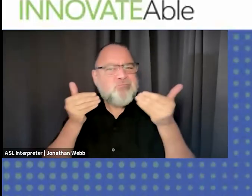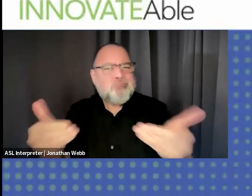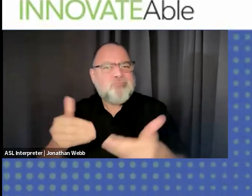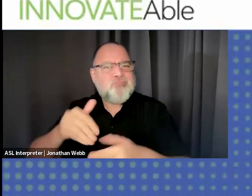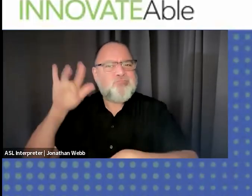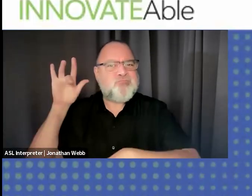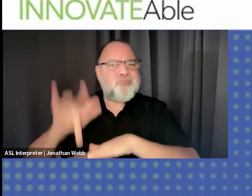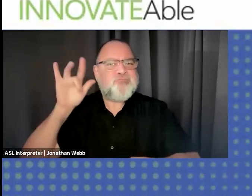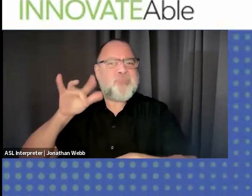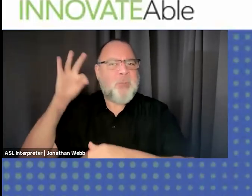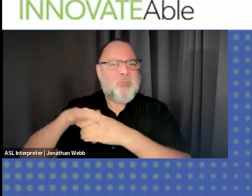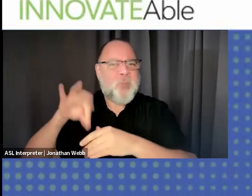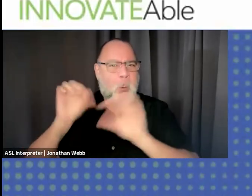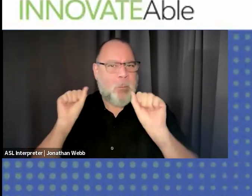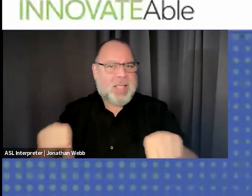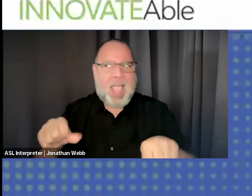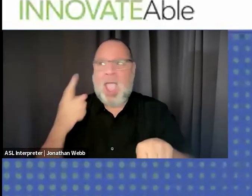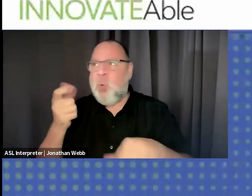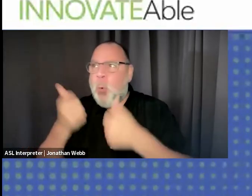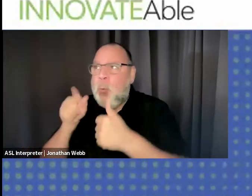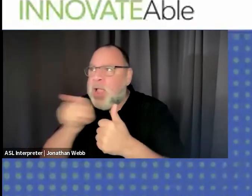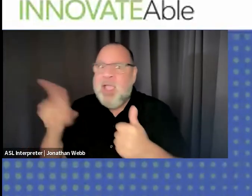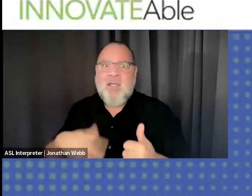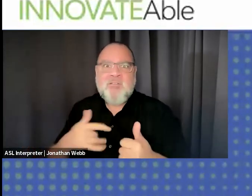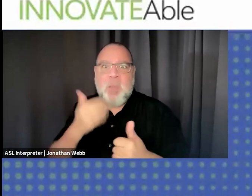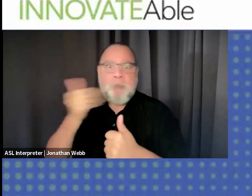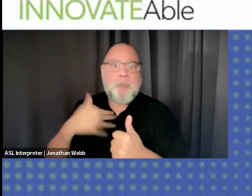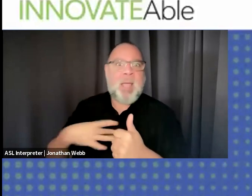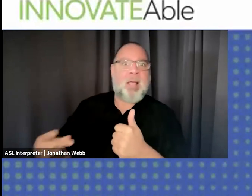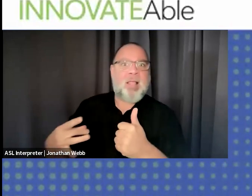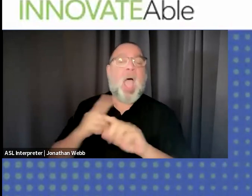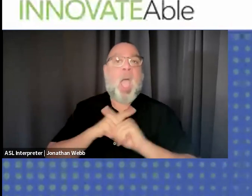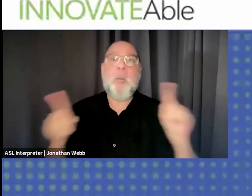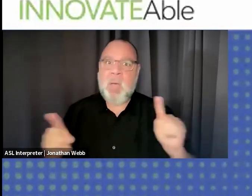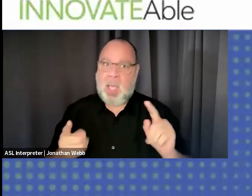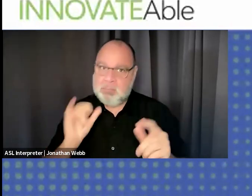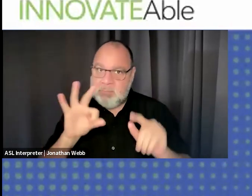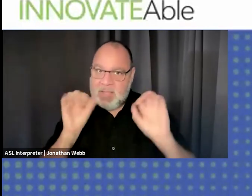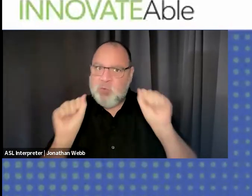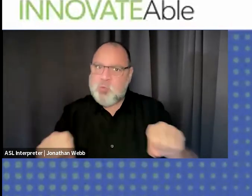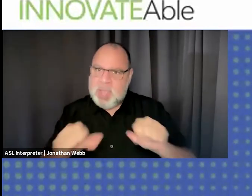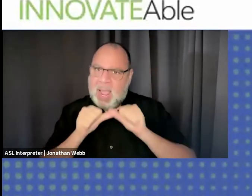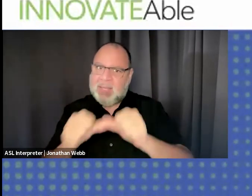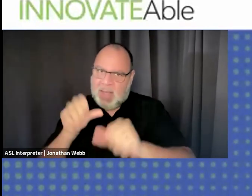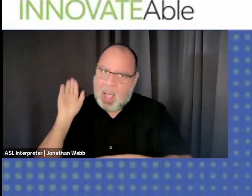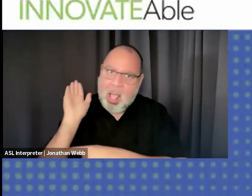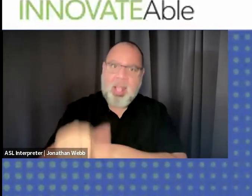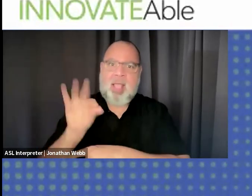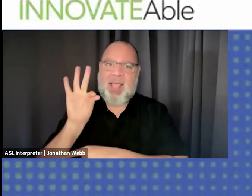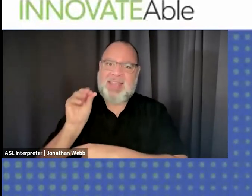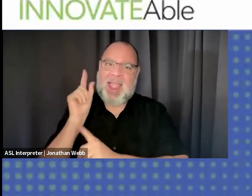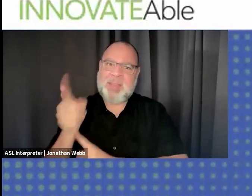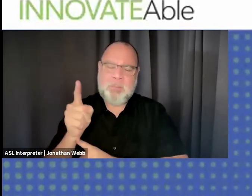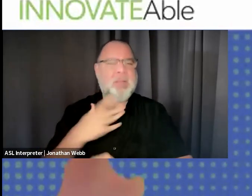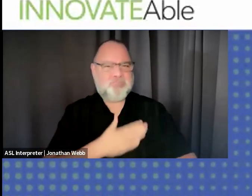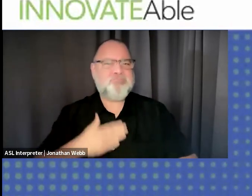enjoy the most. But you can come back at the end, and we encourage you all to stay for the entire competition. But if you have to duck